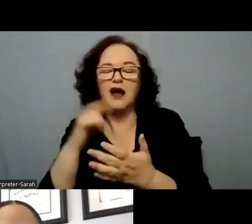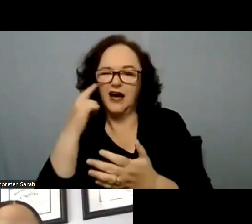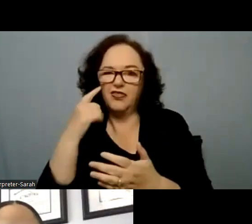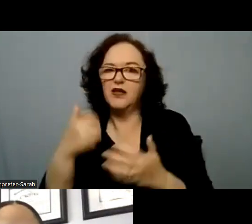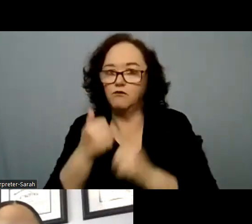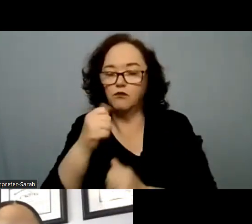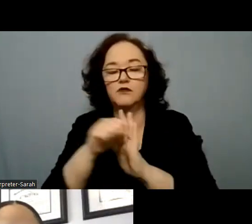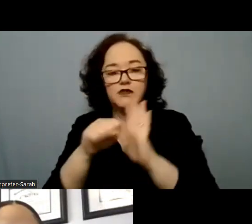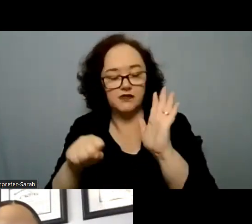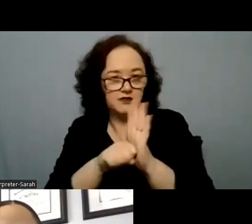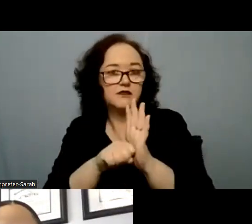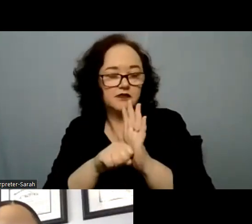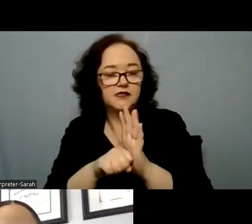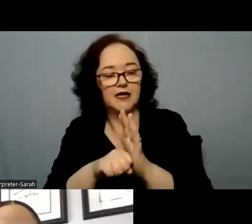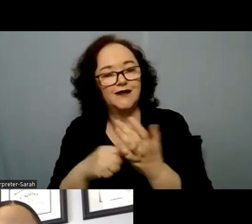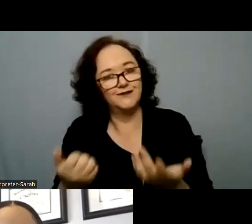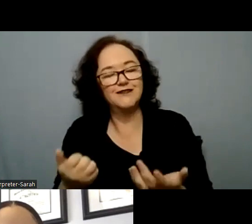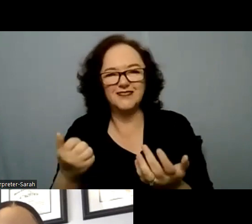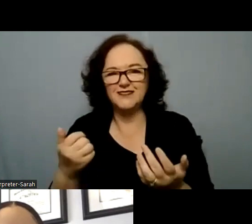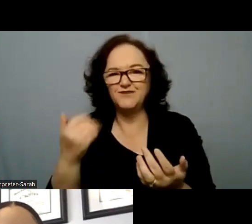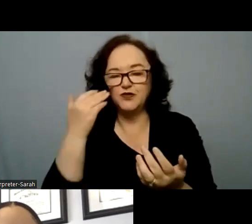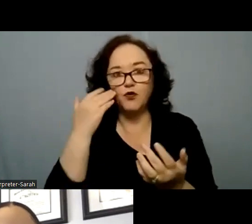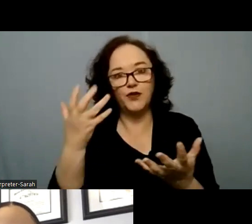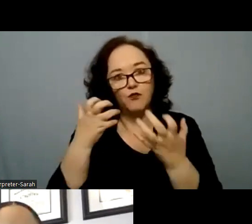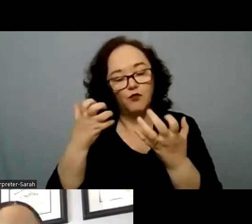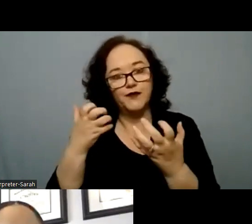really want to advance over the years.